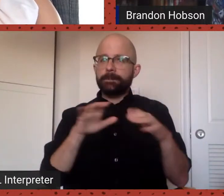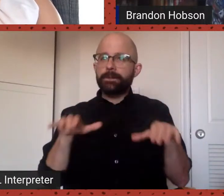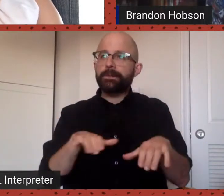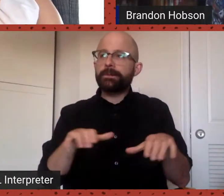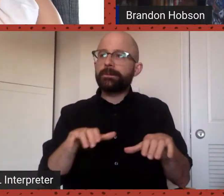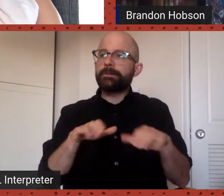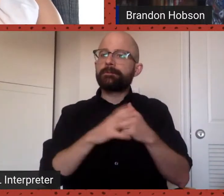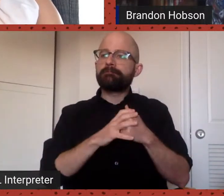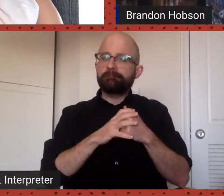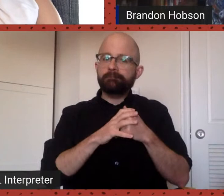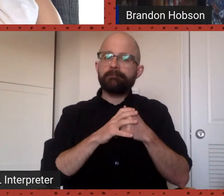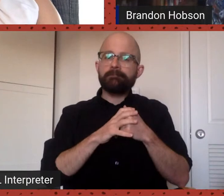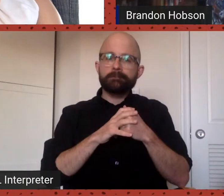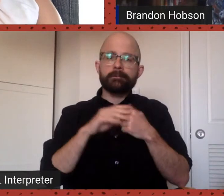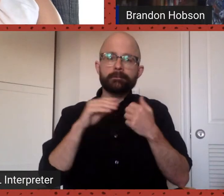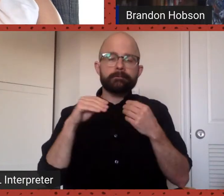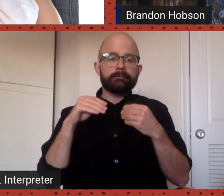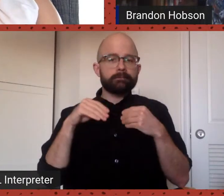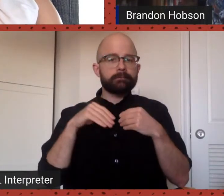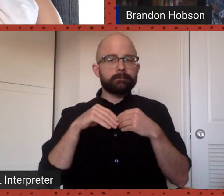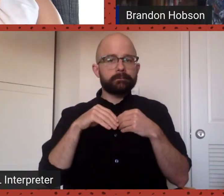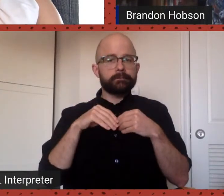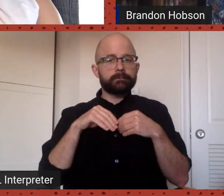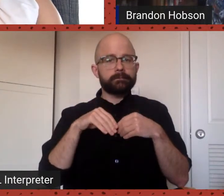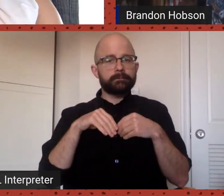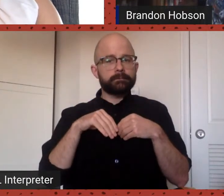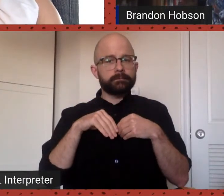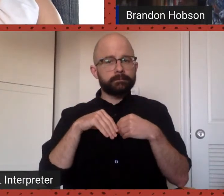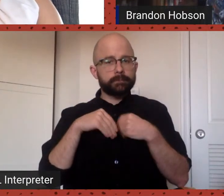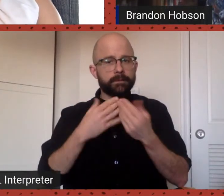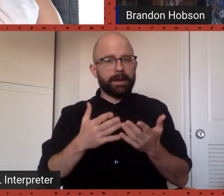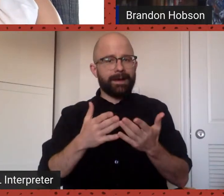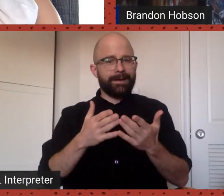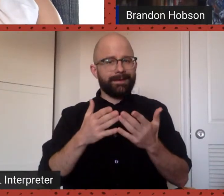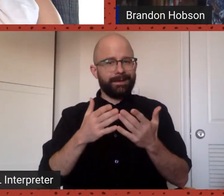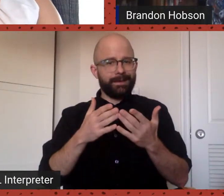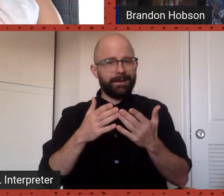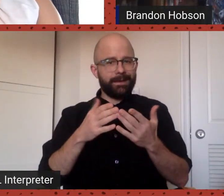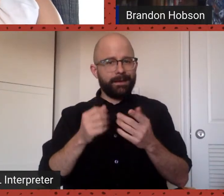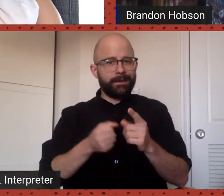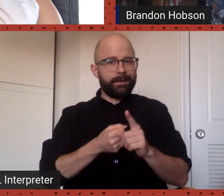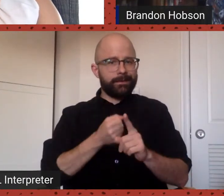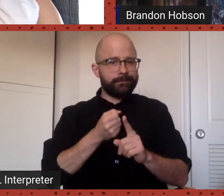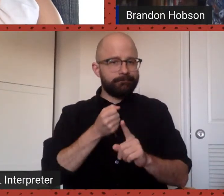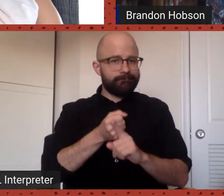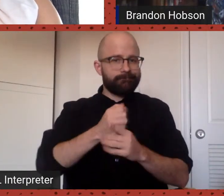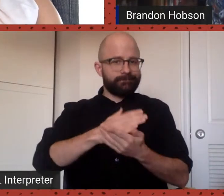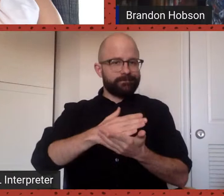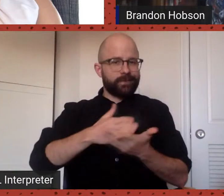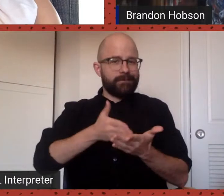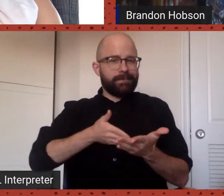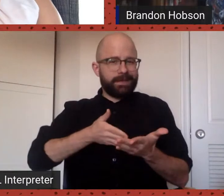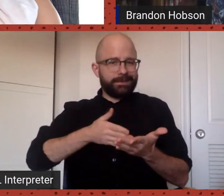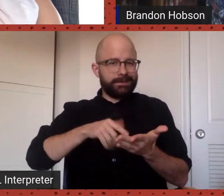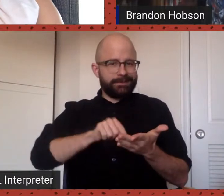is provide a very fragmented glimpse at this